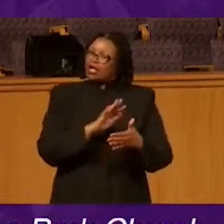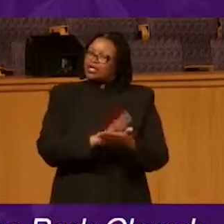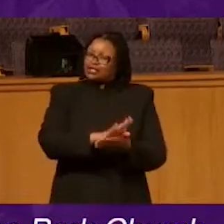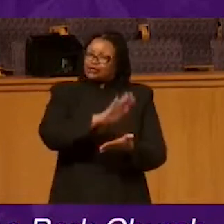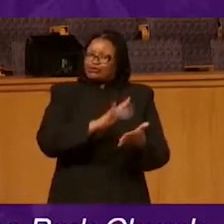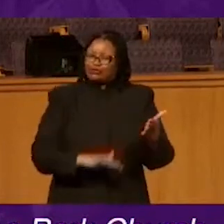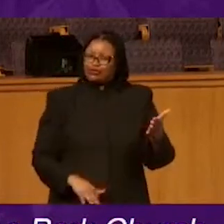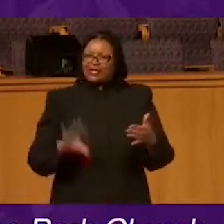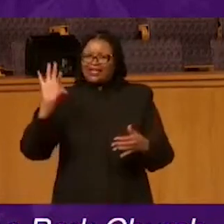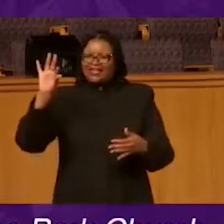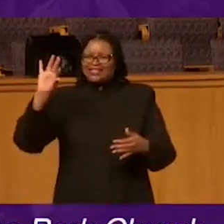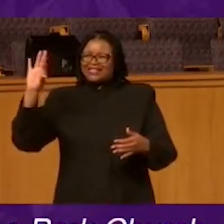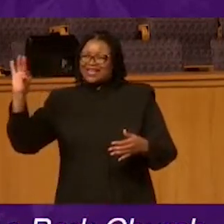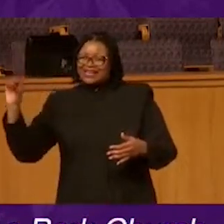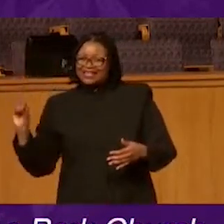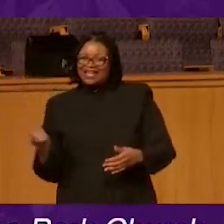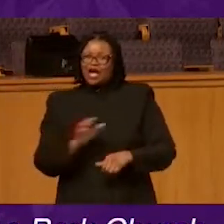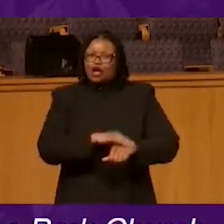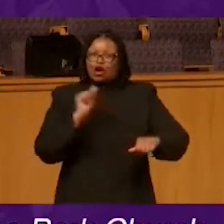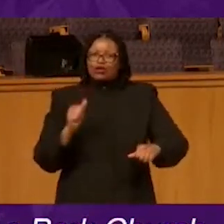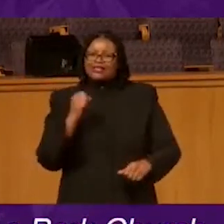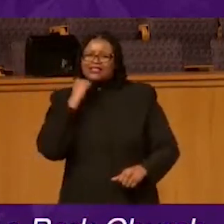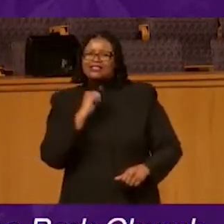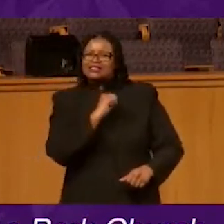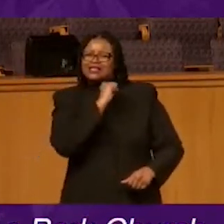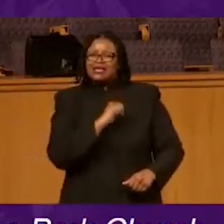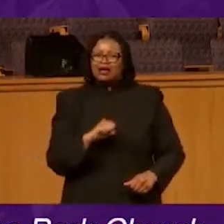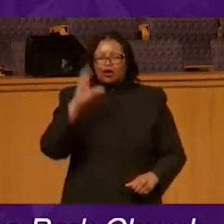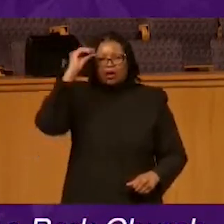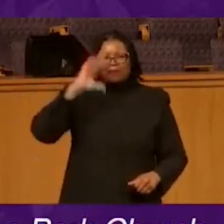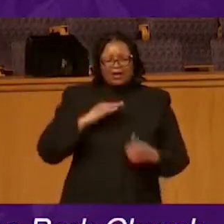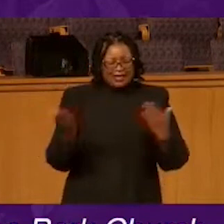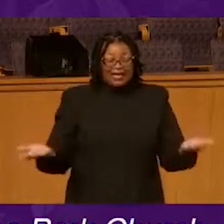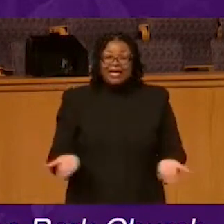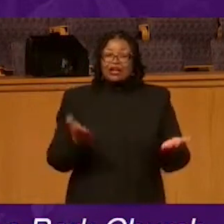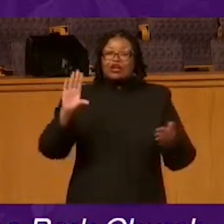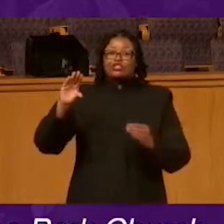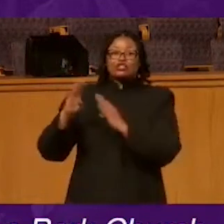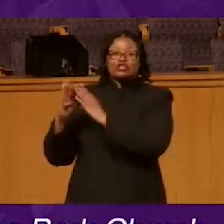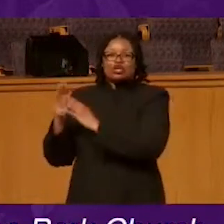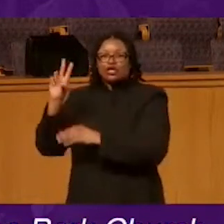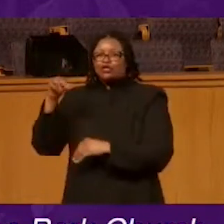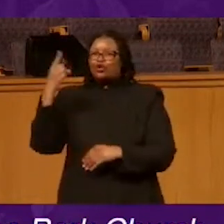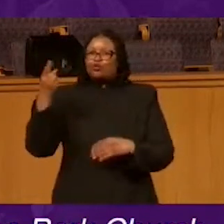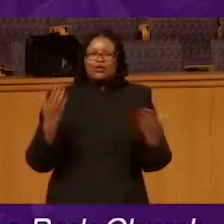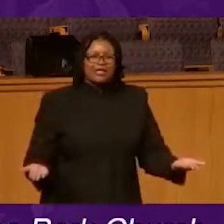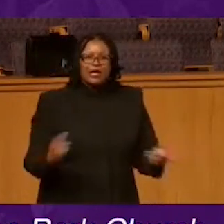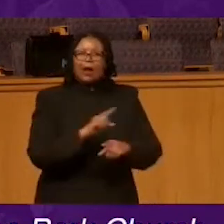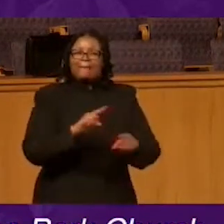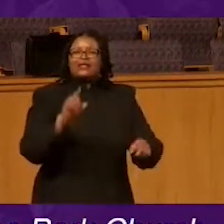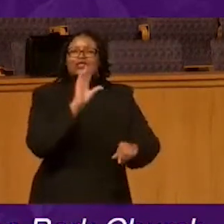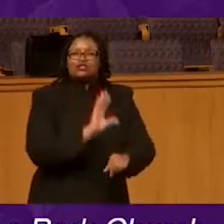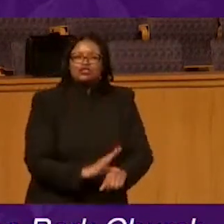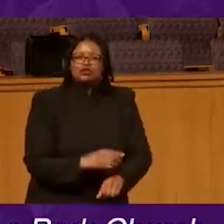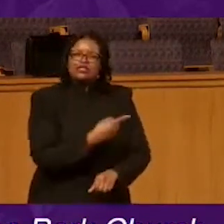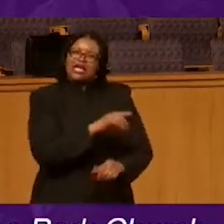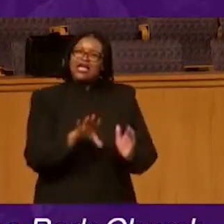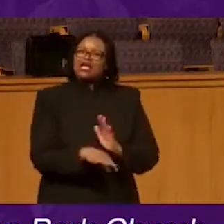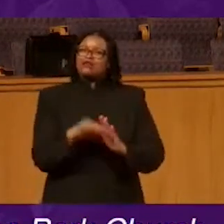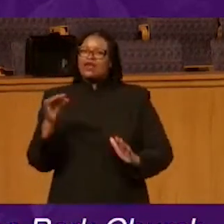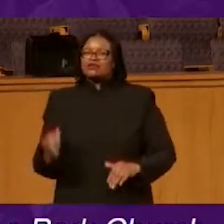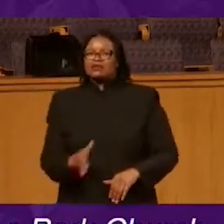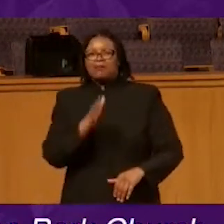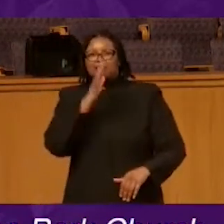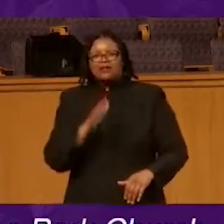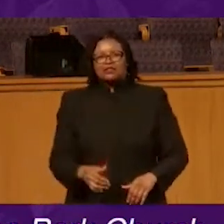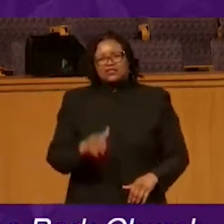1990, I was called as a single man to Charlotte with absolutely nobody here but the church. I found some mothers, I